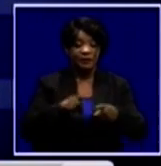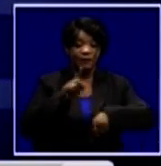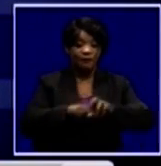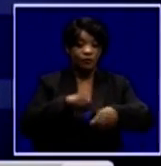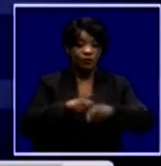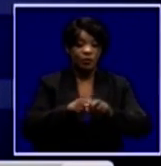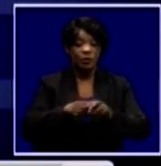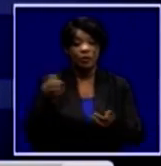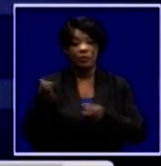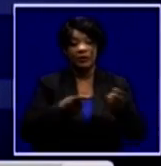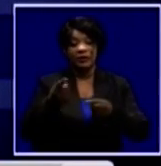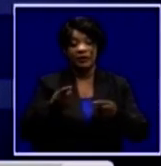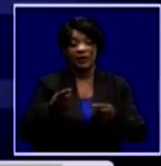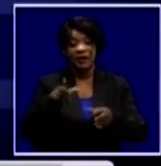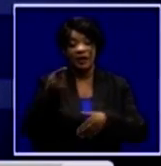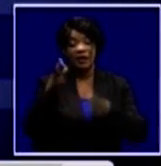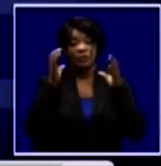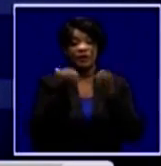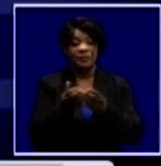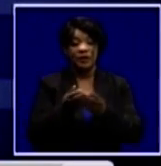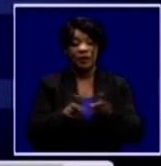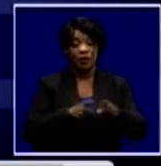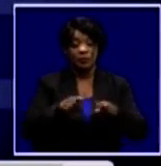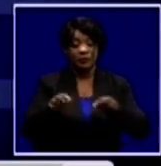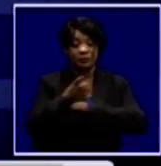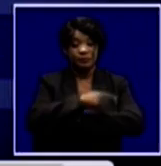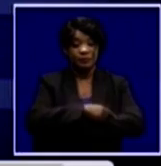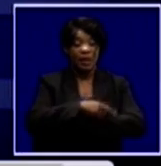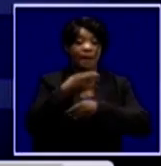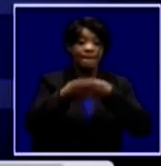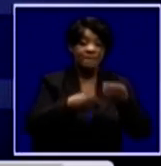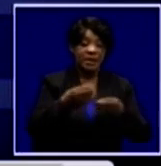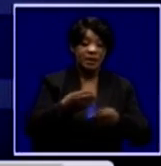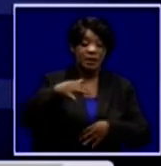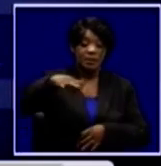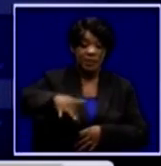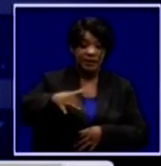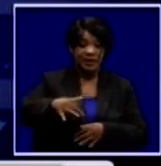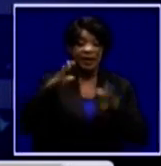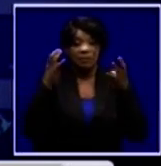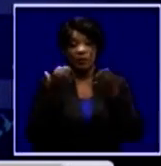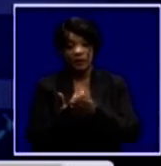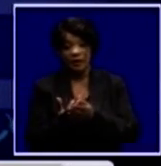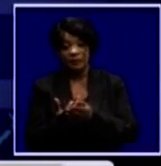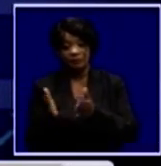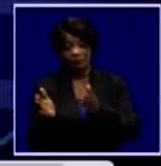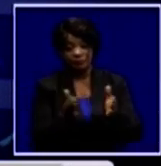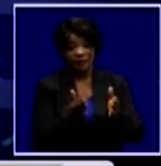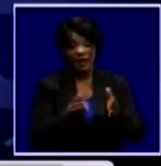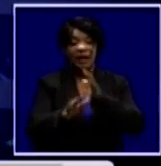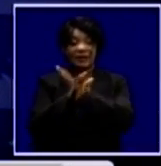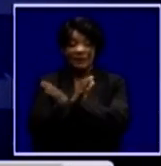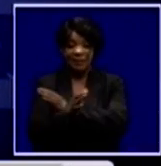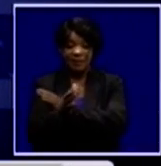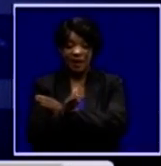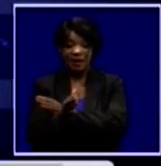K played today in Mozambique. This means that Namibia, Mozambique, Zambia and Guinea-Bissau are all